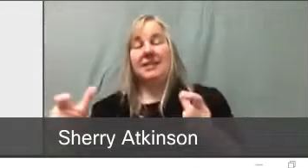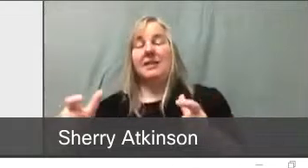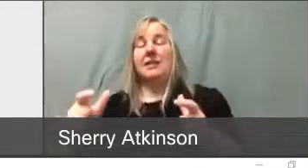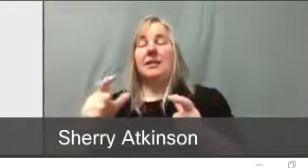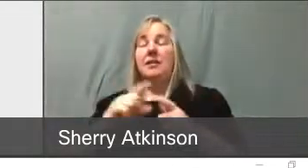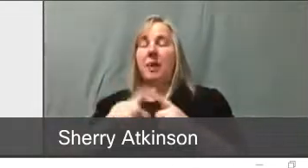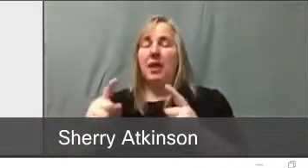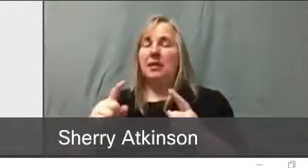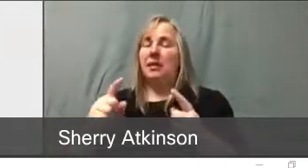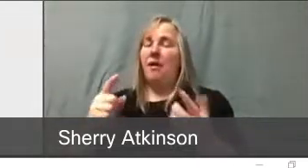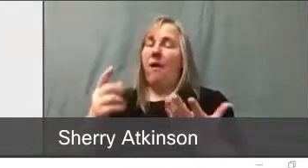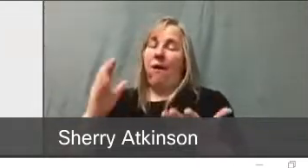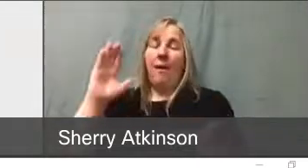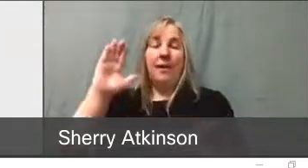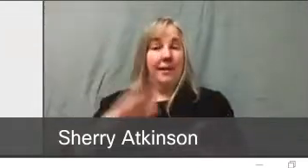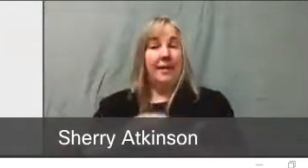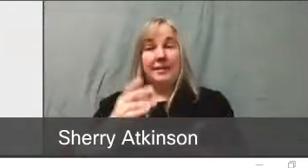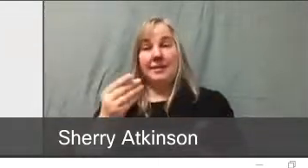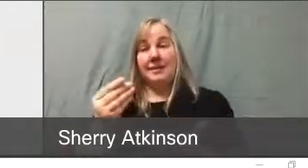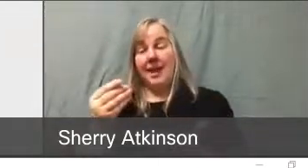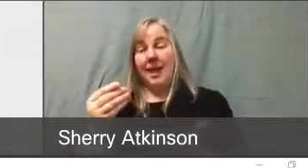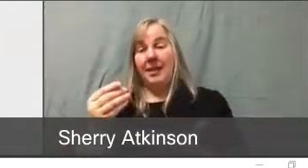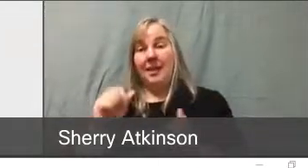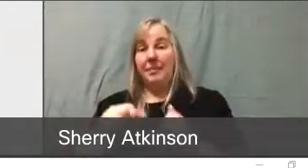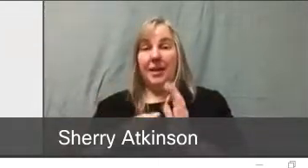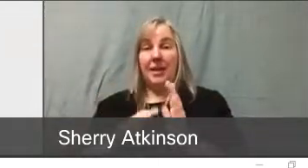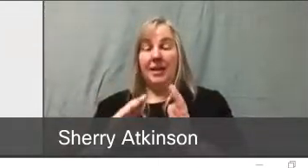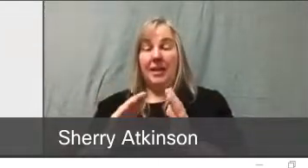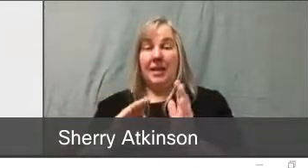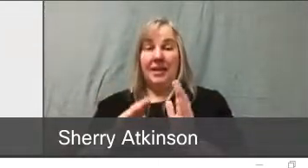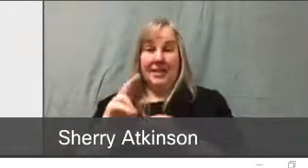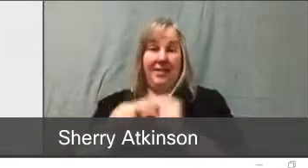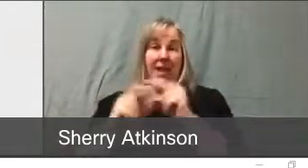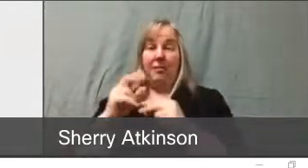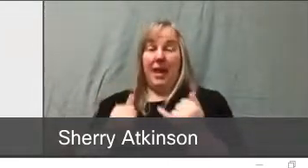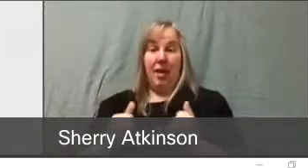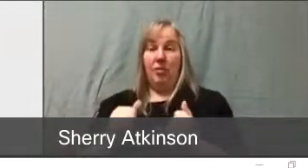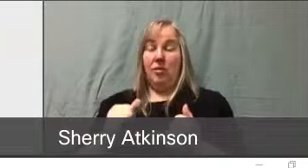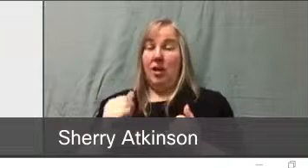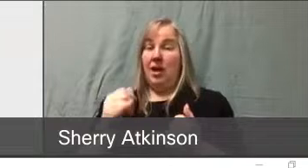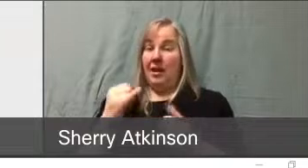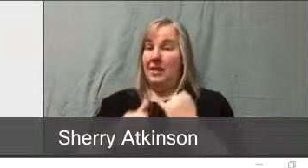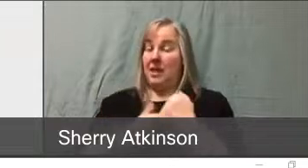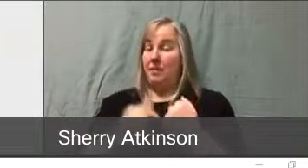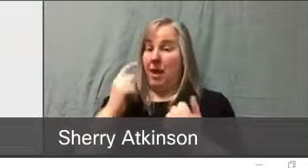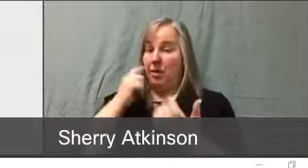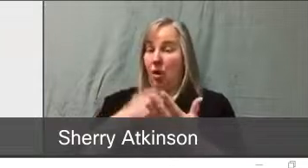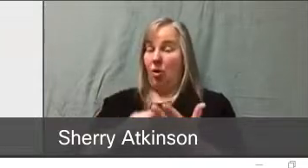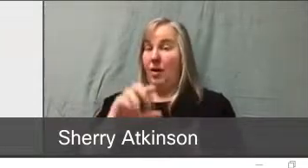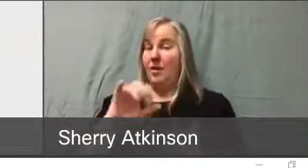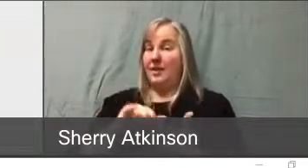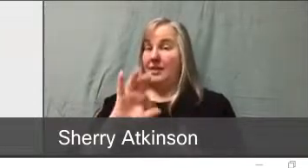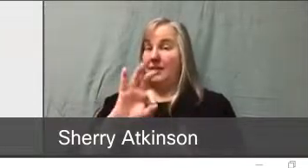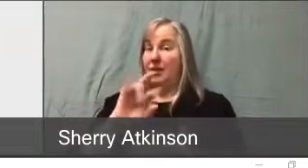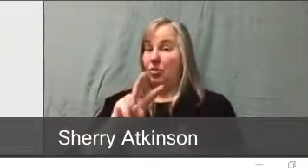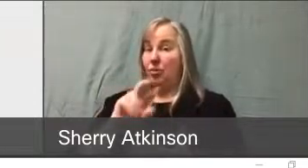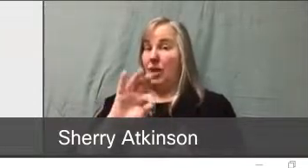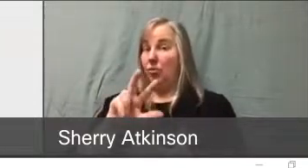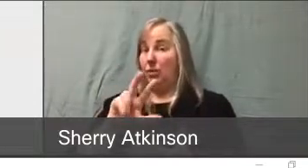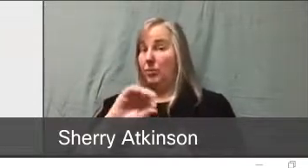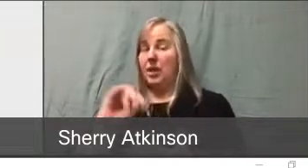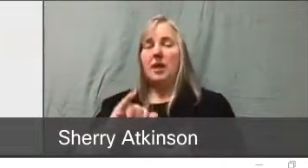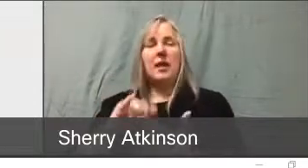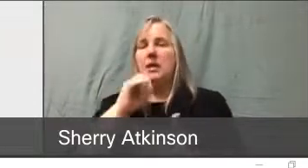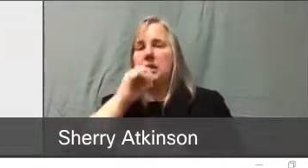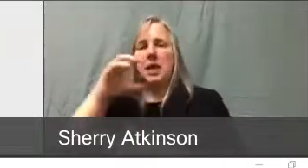developed. I think the last number I saw, we were at 92, 93%. That doesn't include areas that are redeveloped, et cetera. But as far